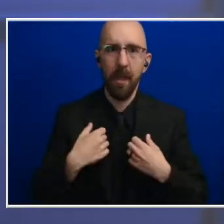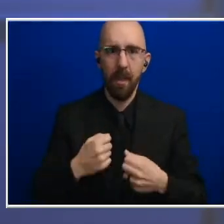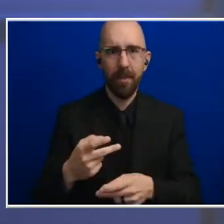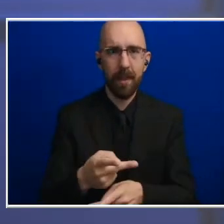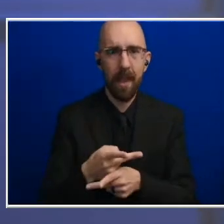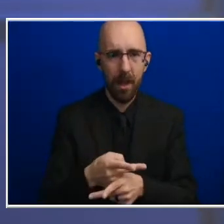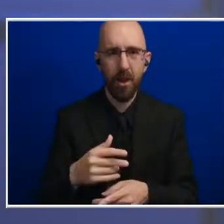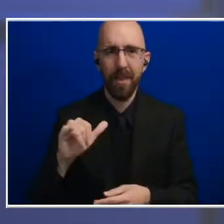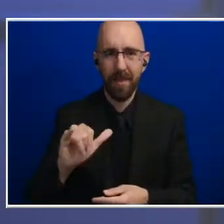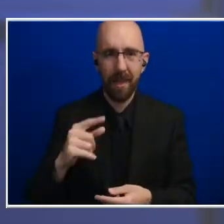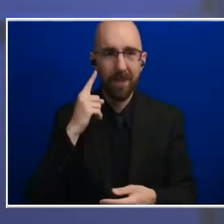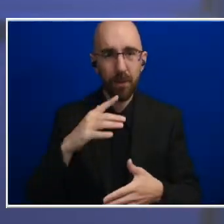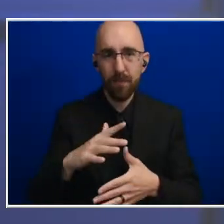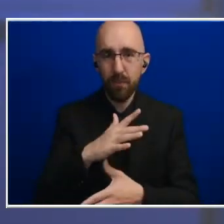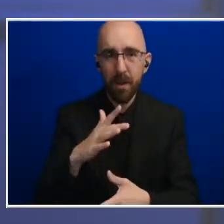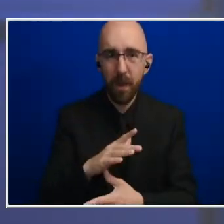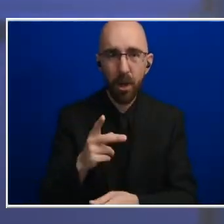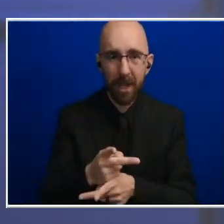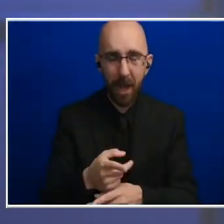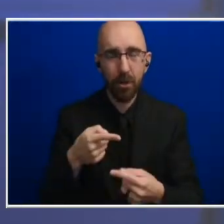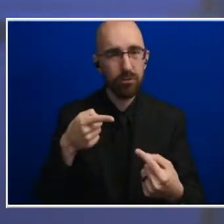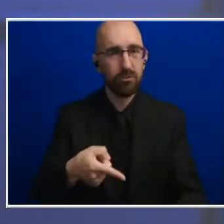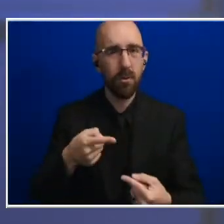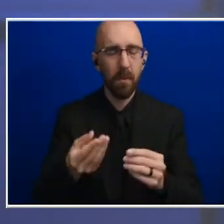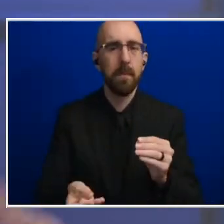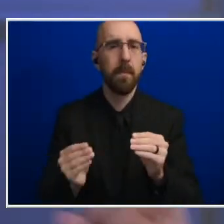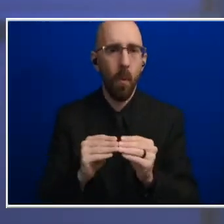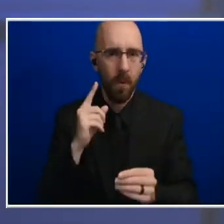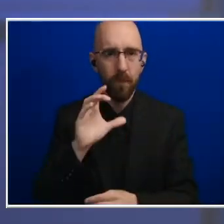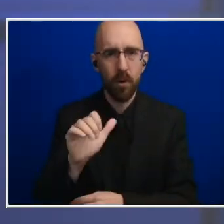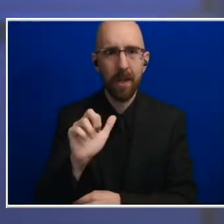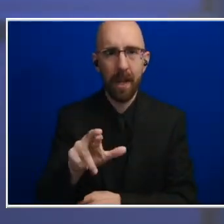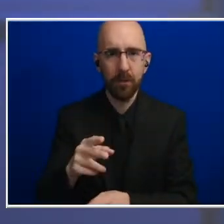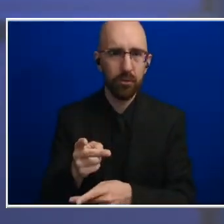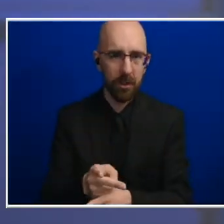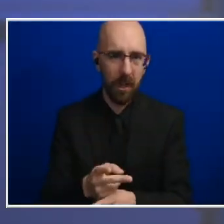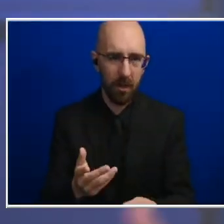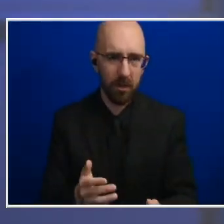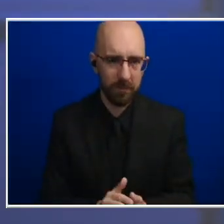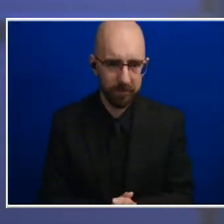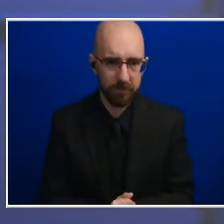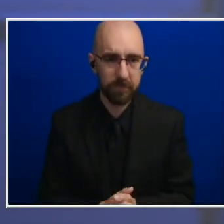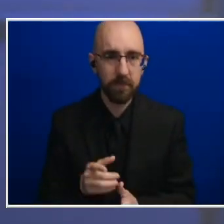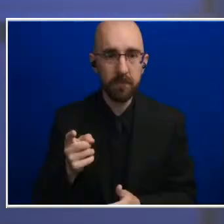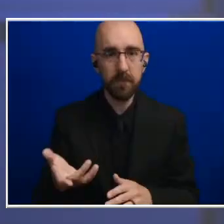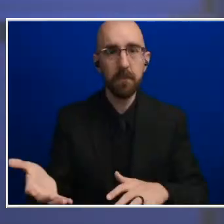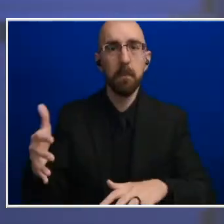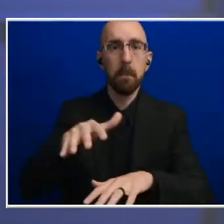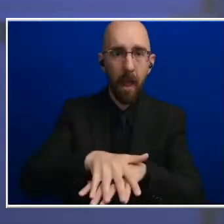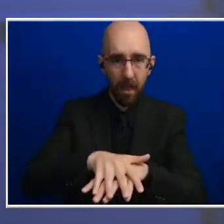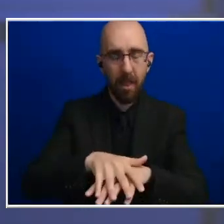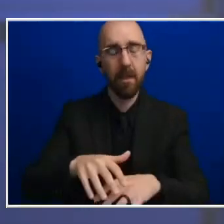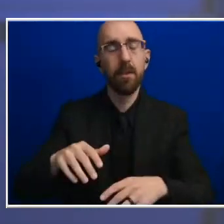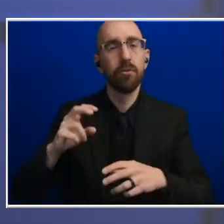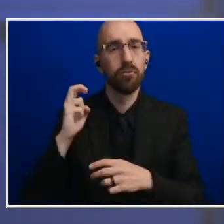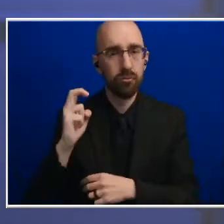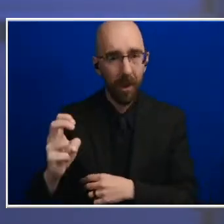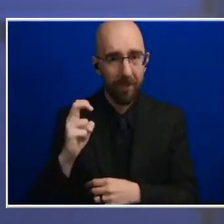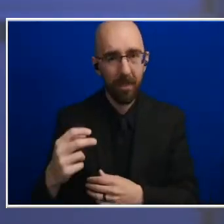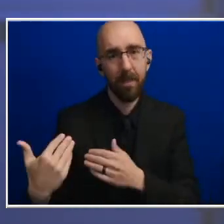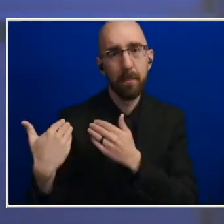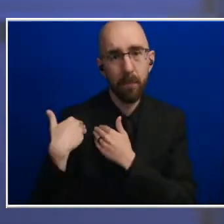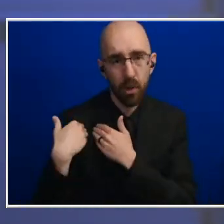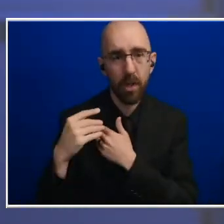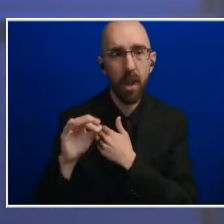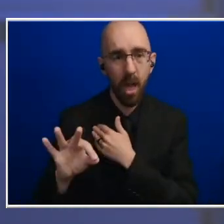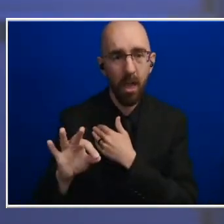primary care. You struggle even more so for cancer care. And then you're piling on travel and the burden of us being away from